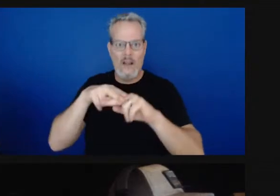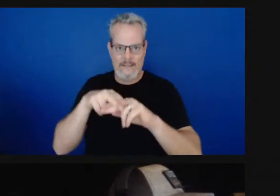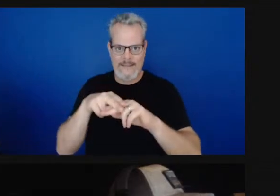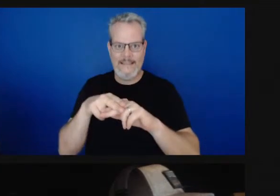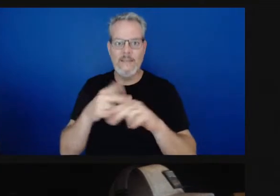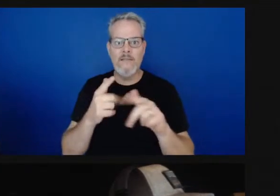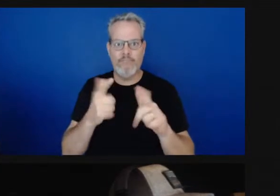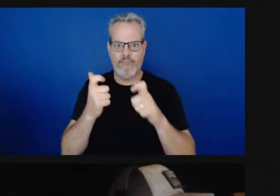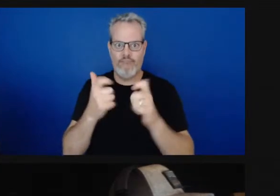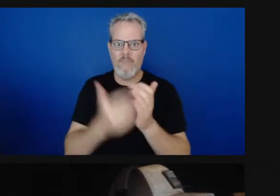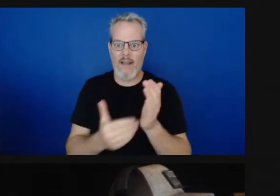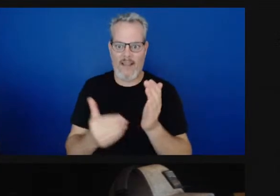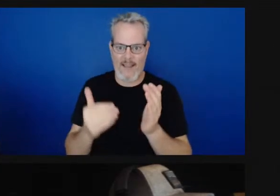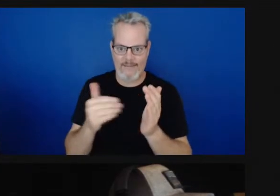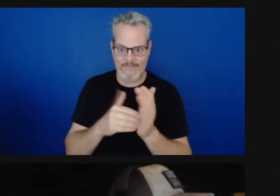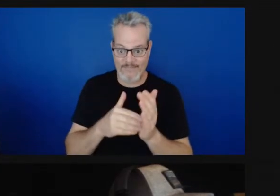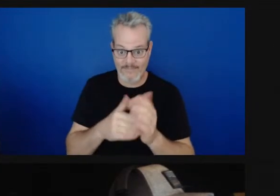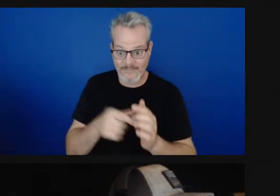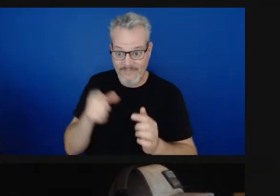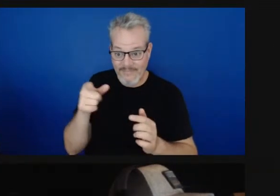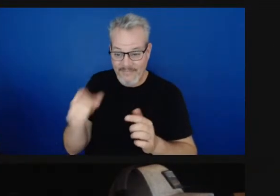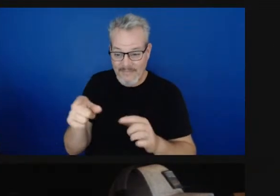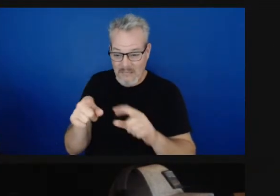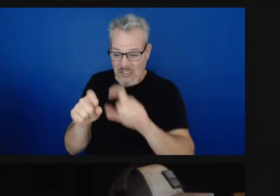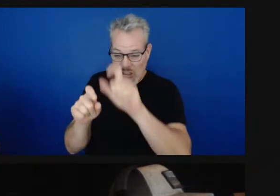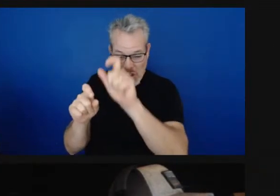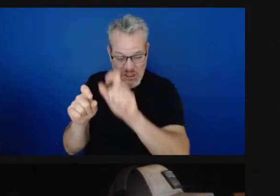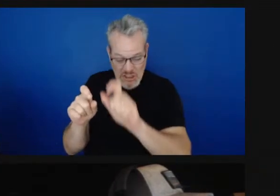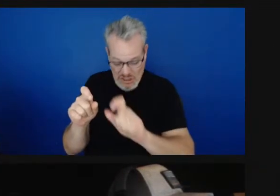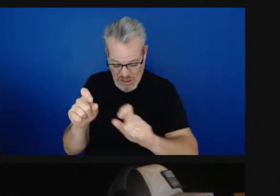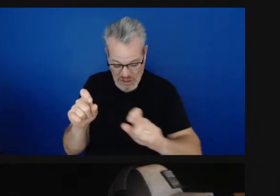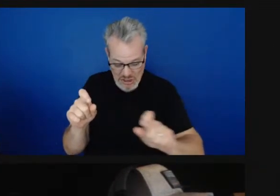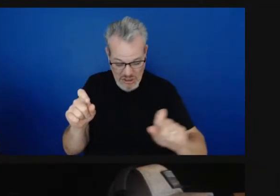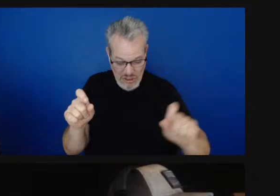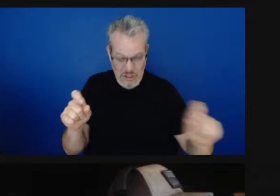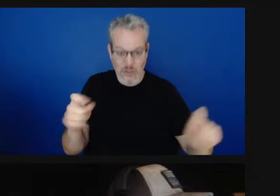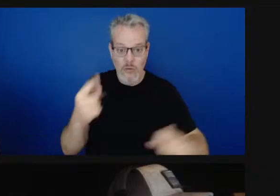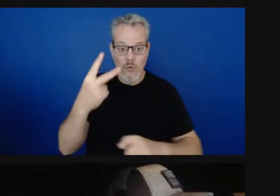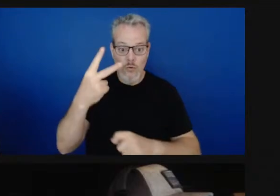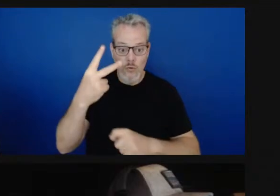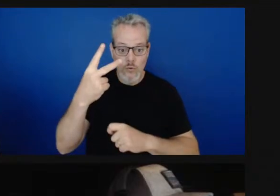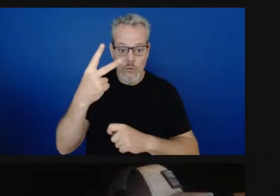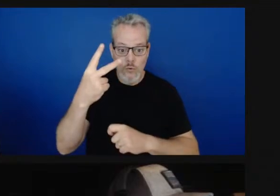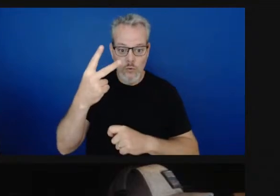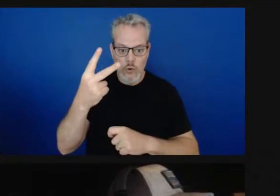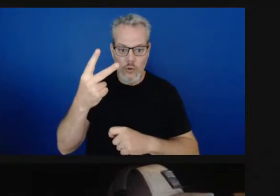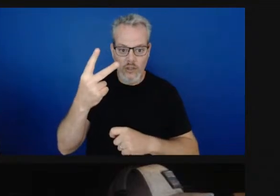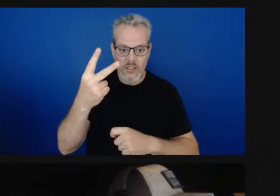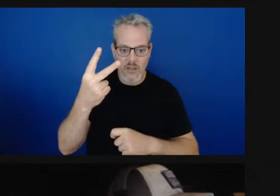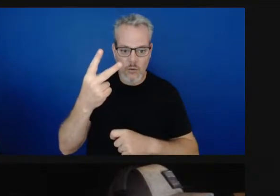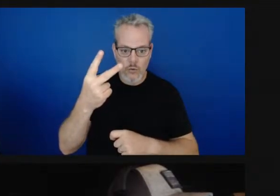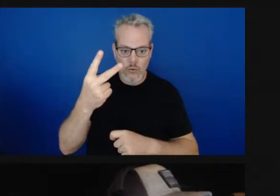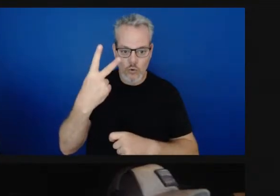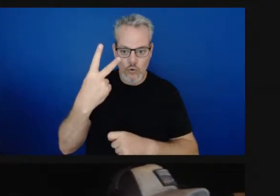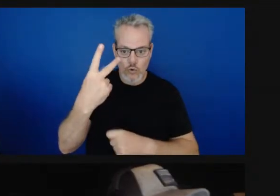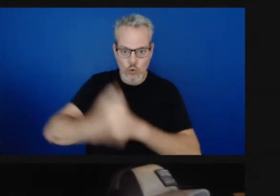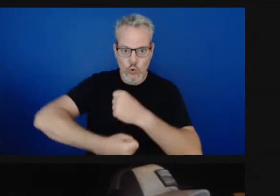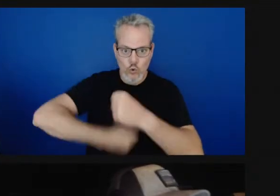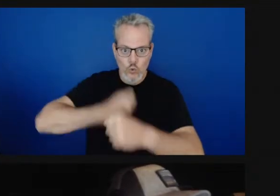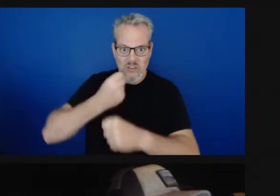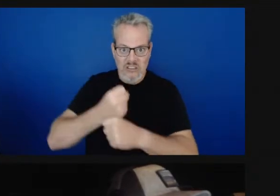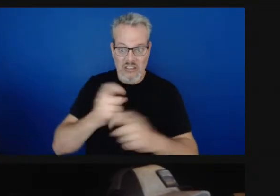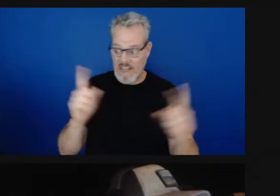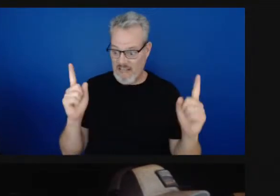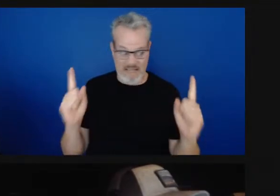Because of the scale of this graph being 2 years long and 5 centimeters across these dashes, I can't